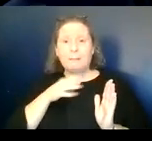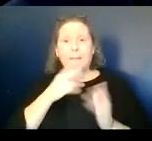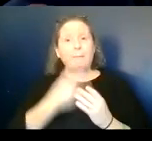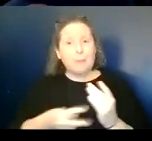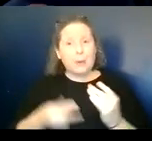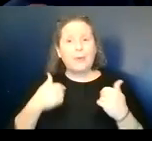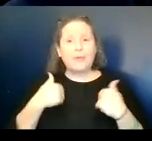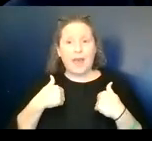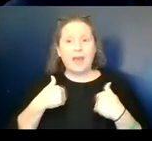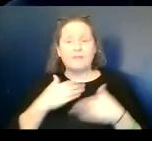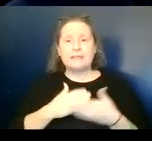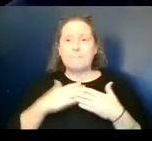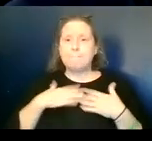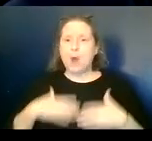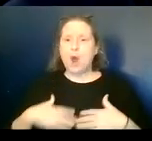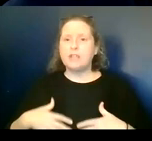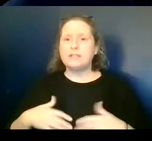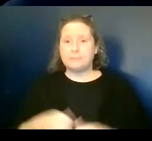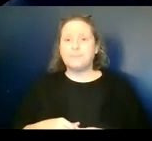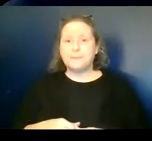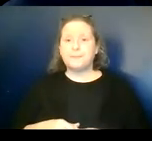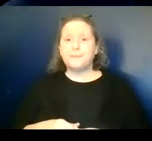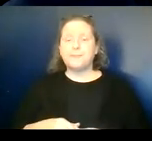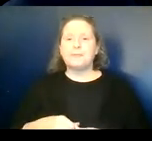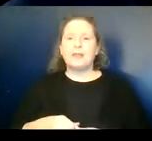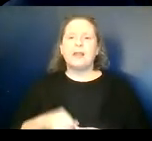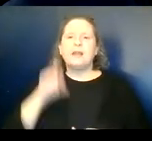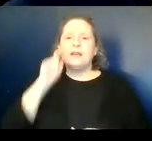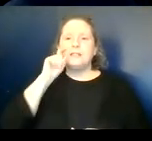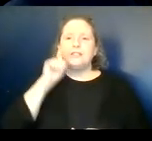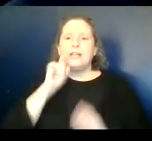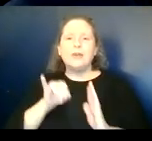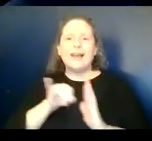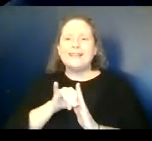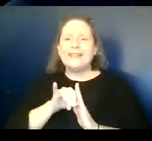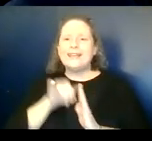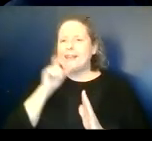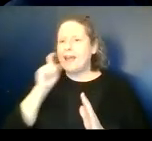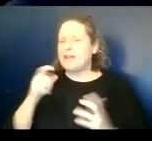Gender identity doesn't have to match your